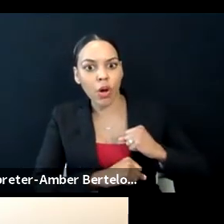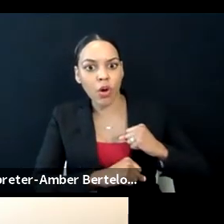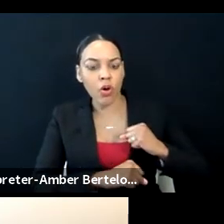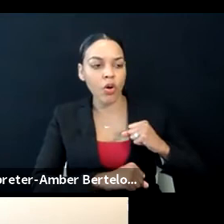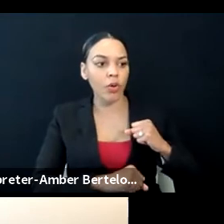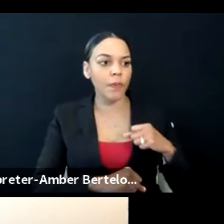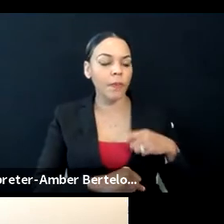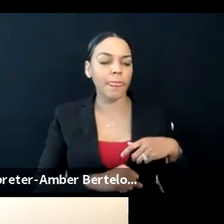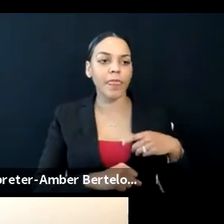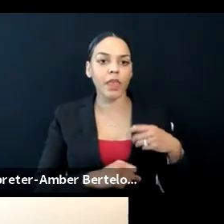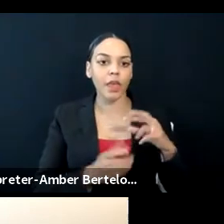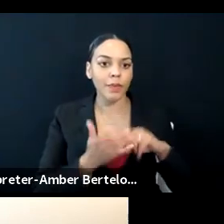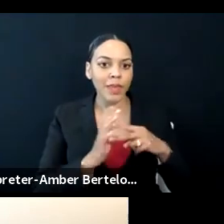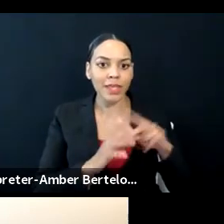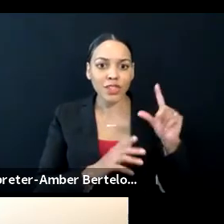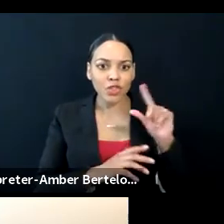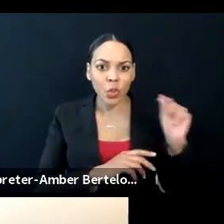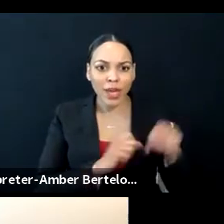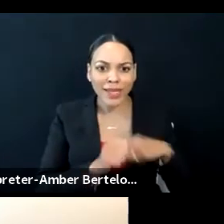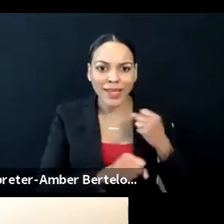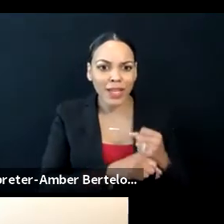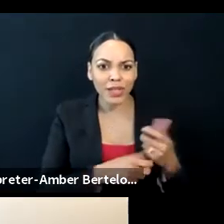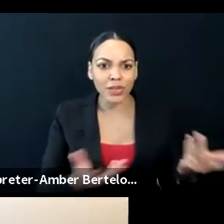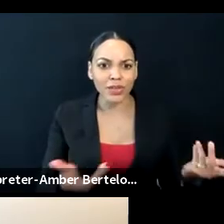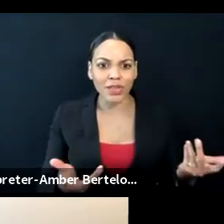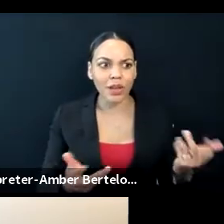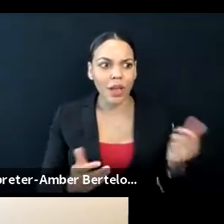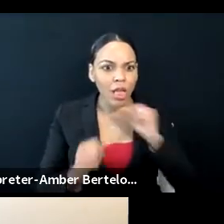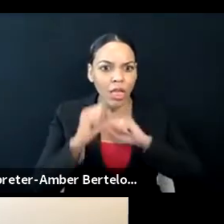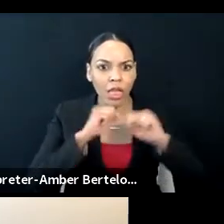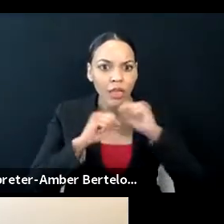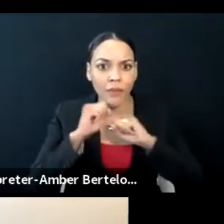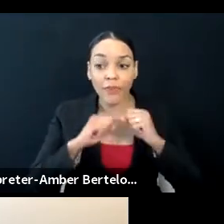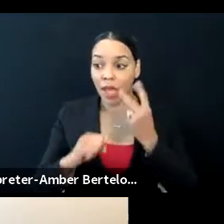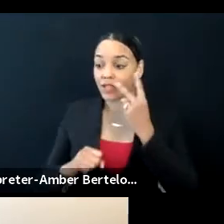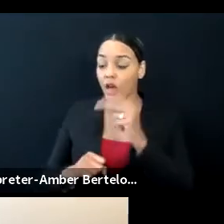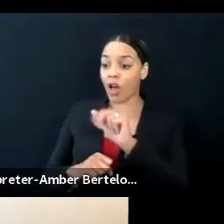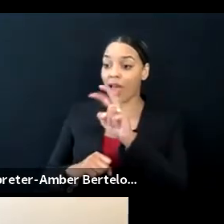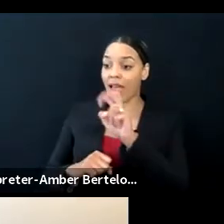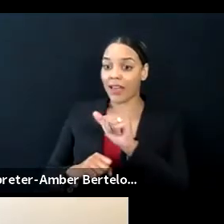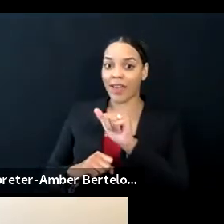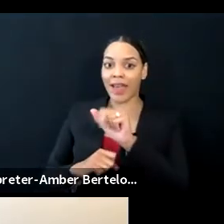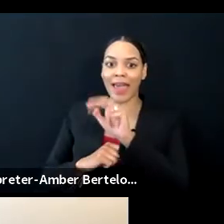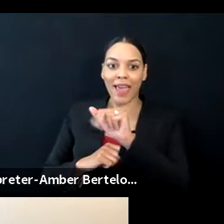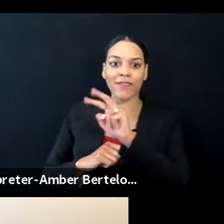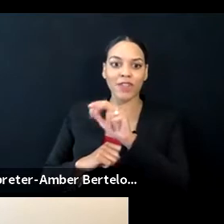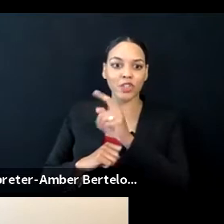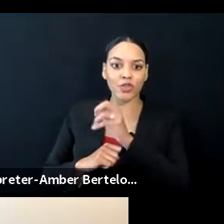Right. I saw Ava DuVernay made her first film at 35. I'm like, well, I made my first film at 57.